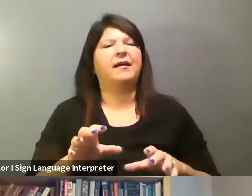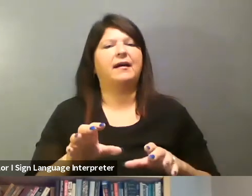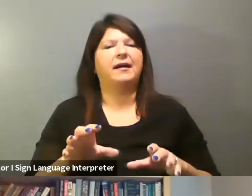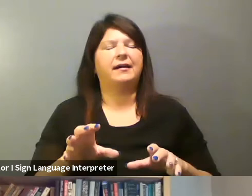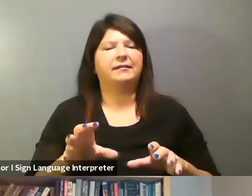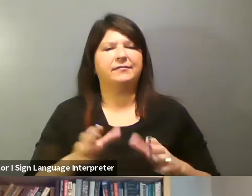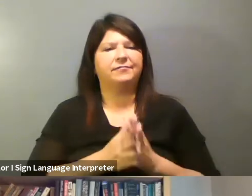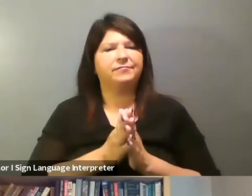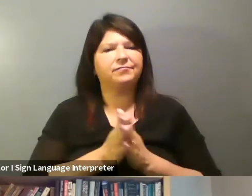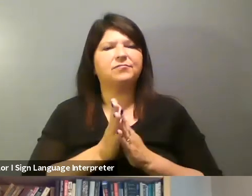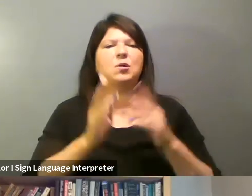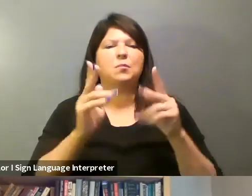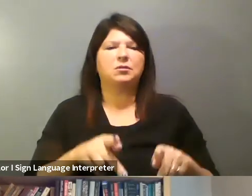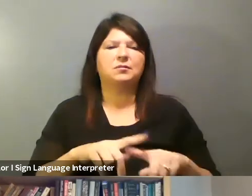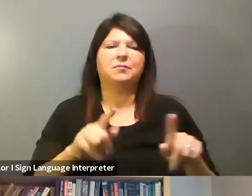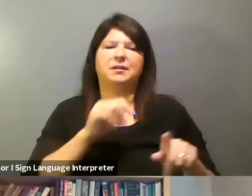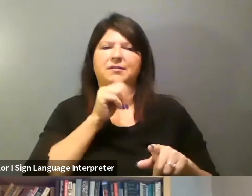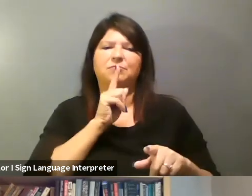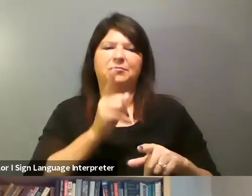attend any of the demonstrations because